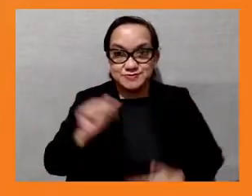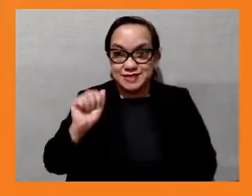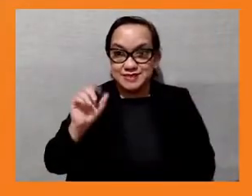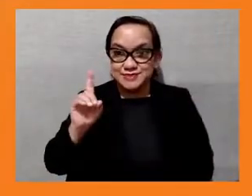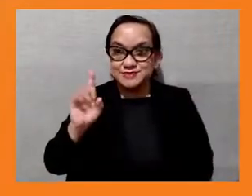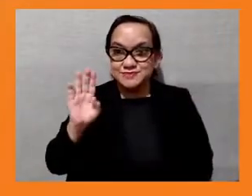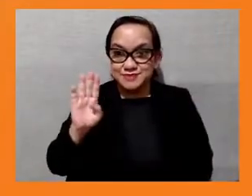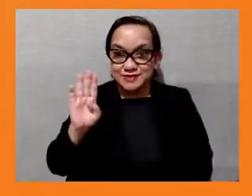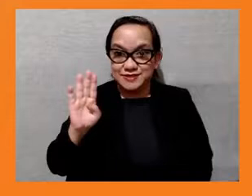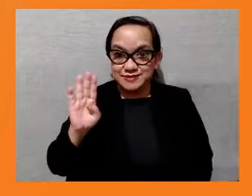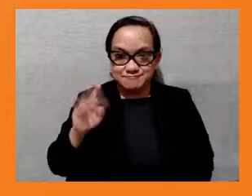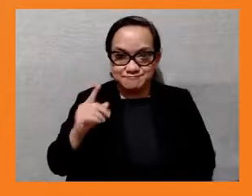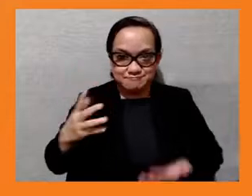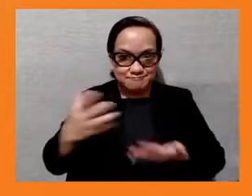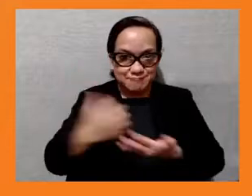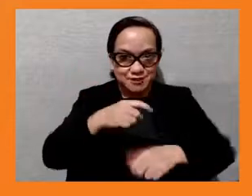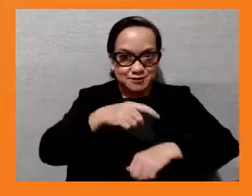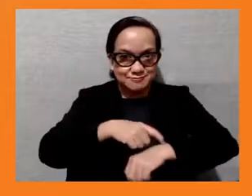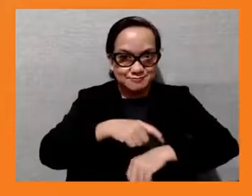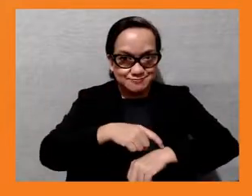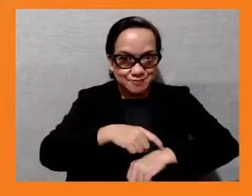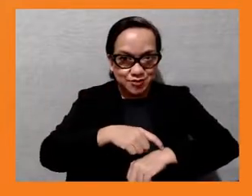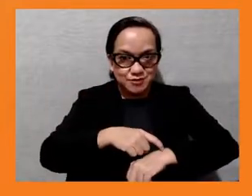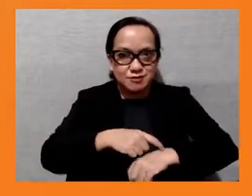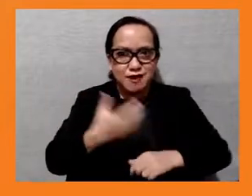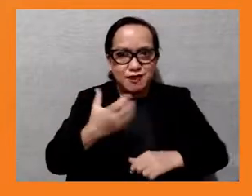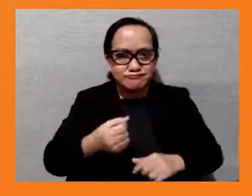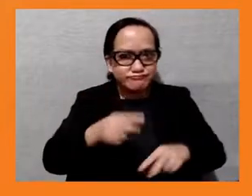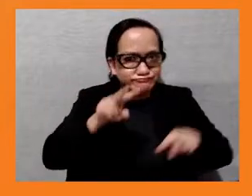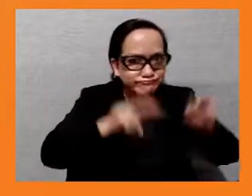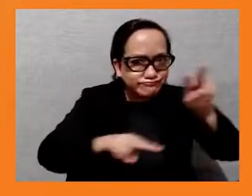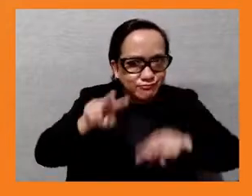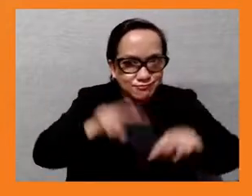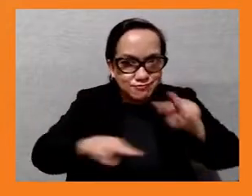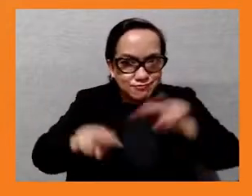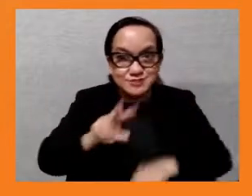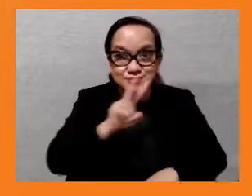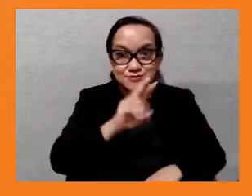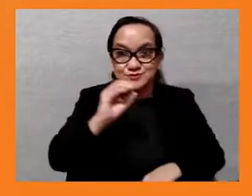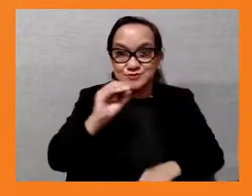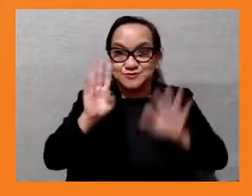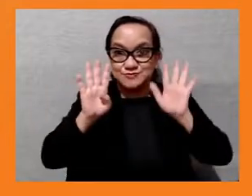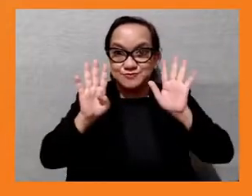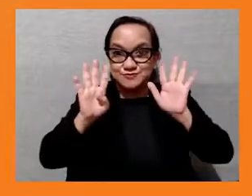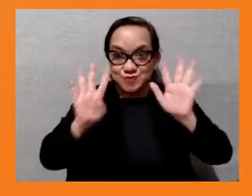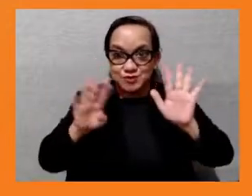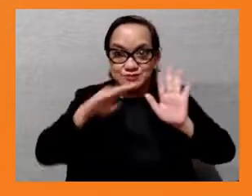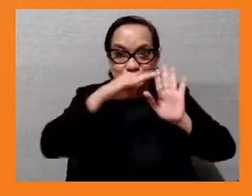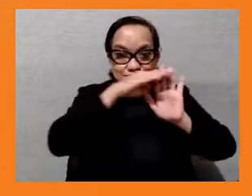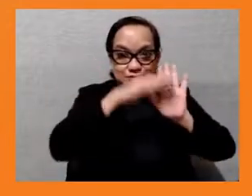conservation, as well as cultural heritage. And I want to just step you through a few brief highlights on some of those issues.